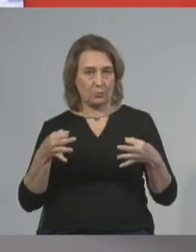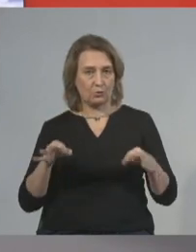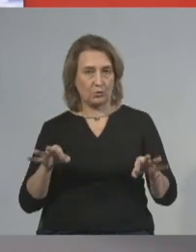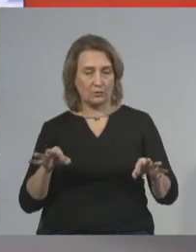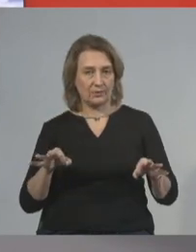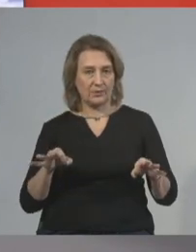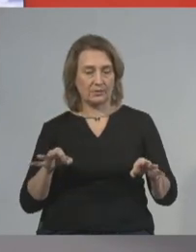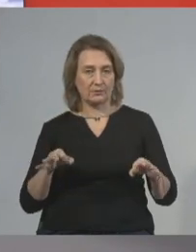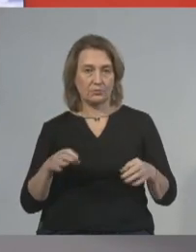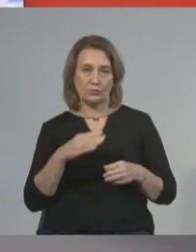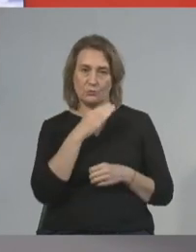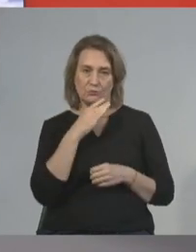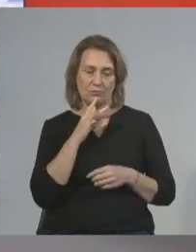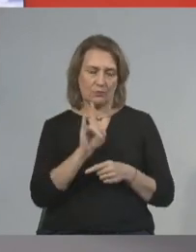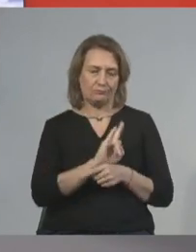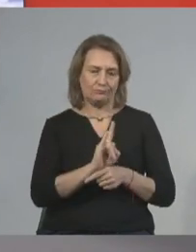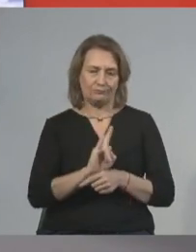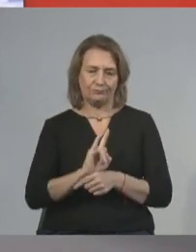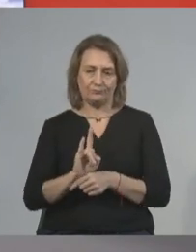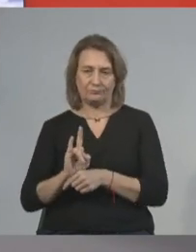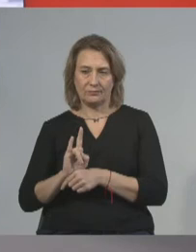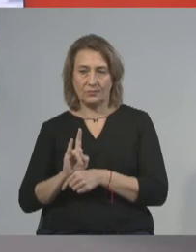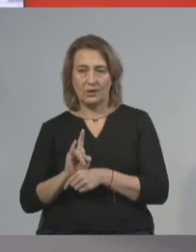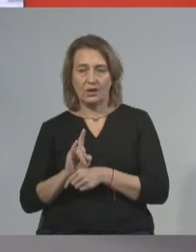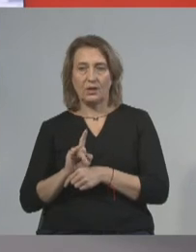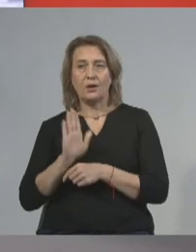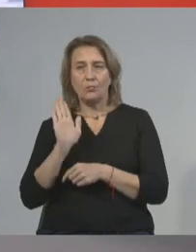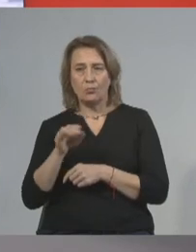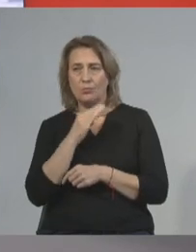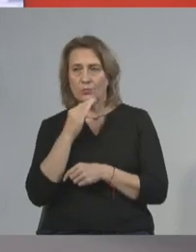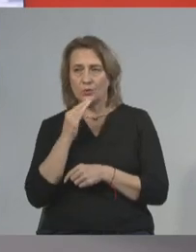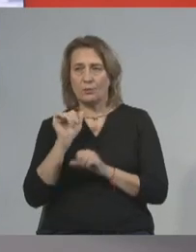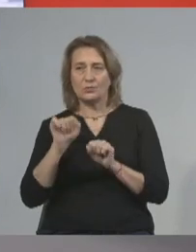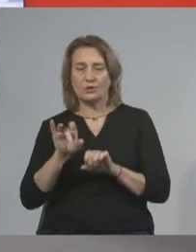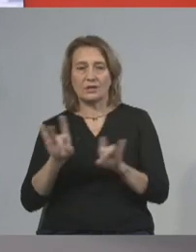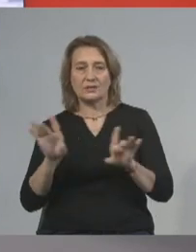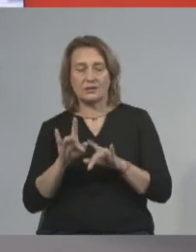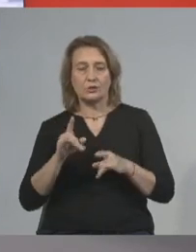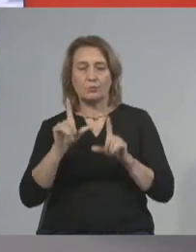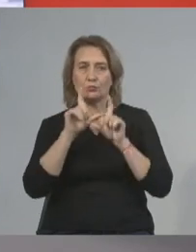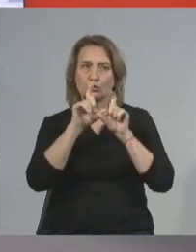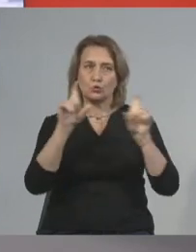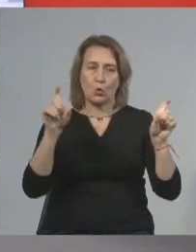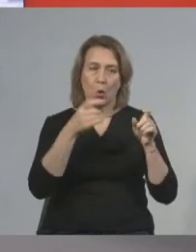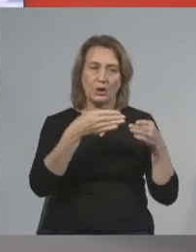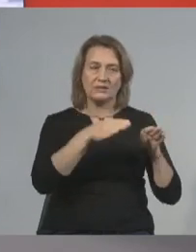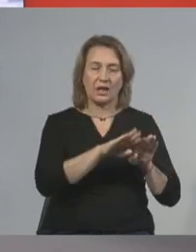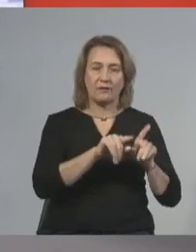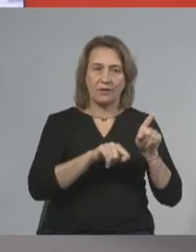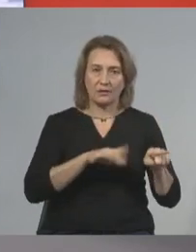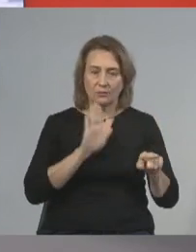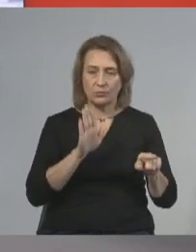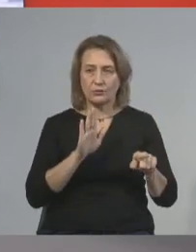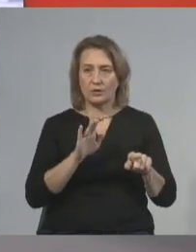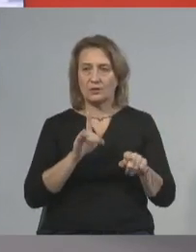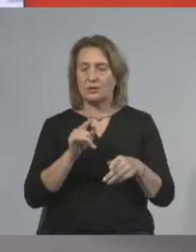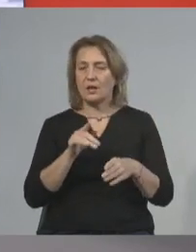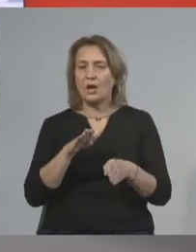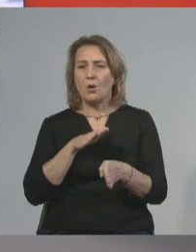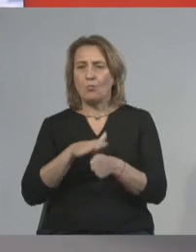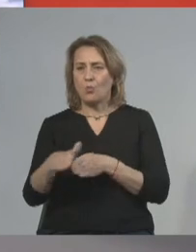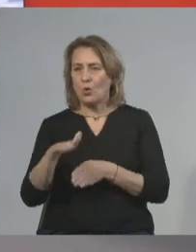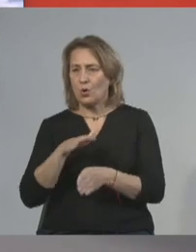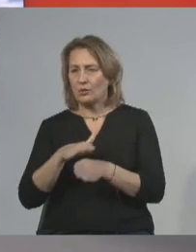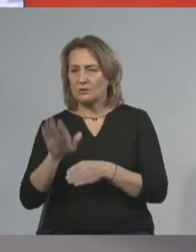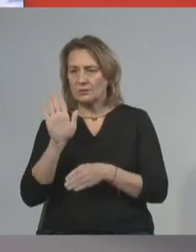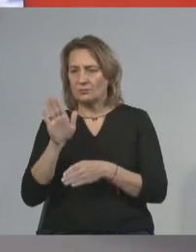so when there is no publicly available information it is very easy to create manipulation to manipulate public opinion